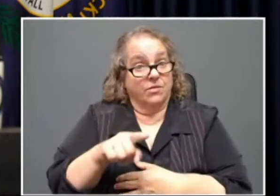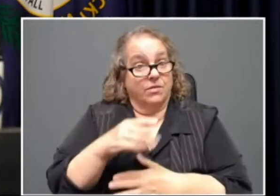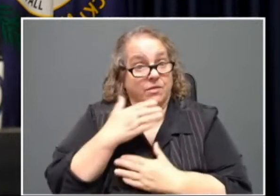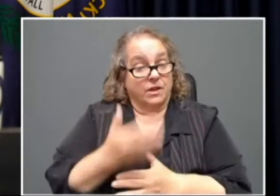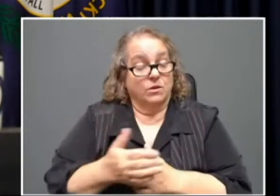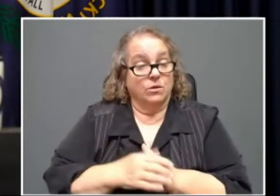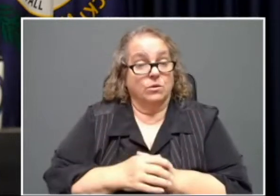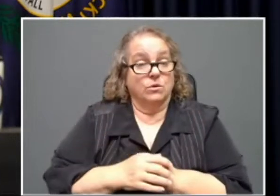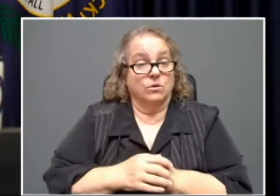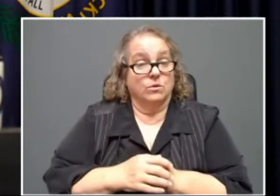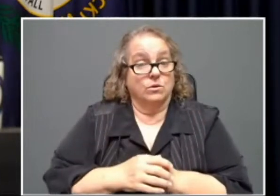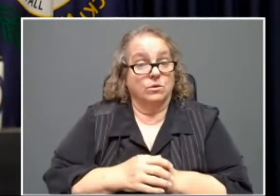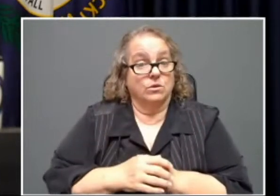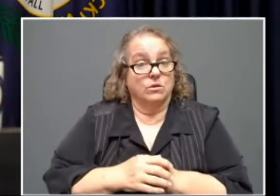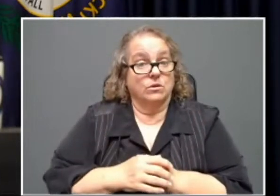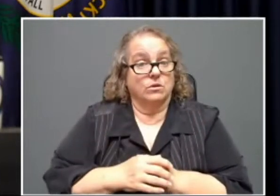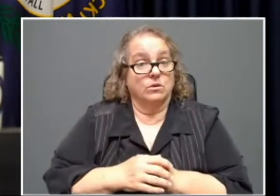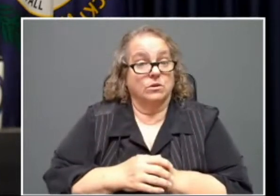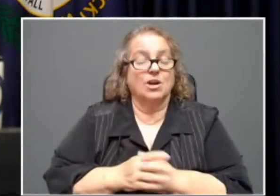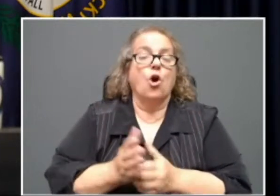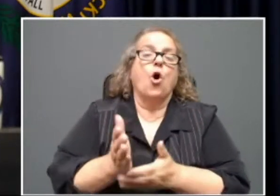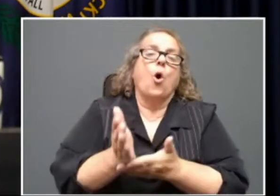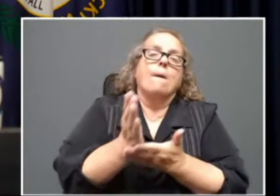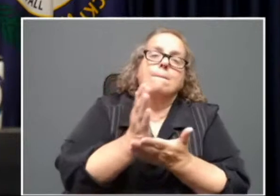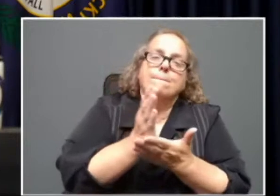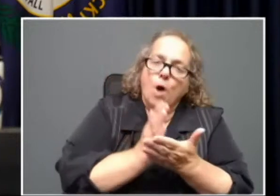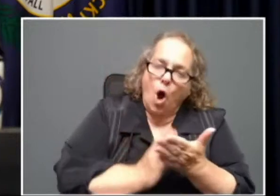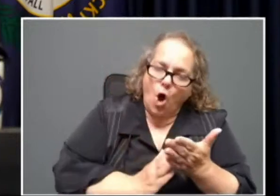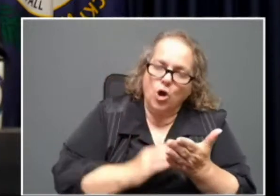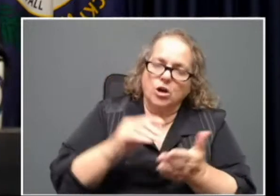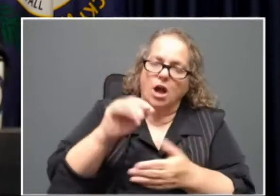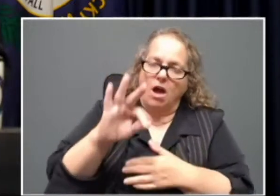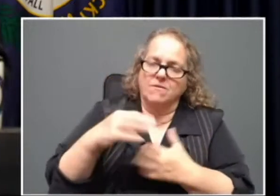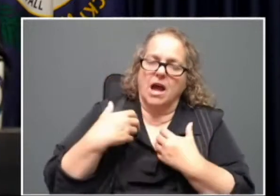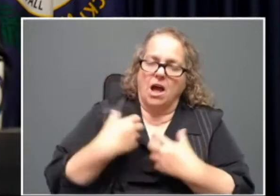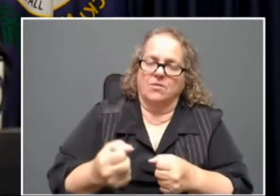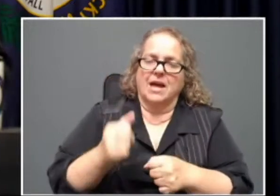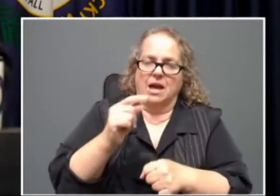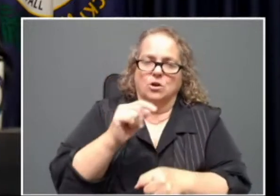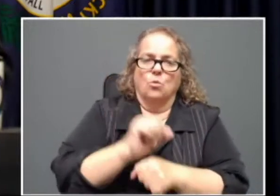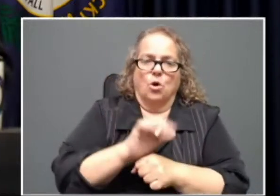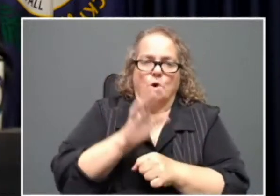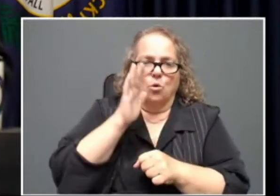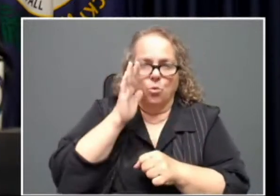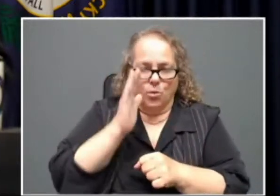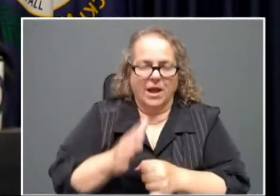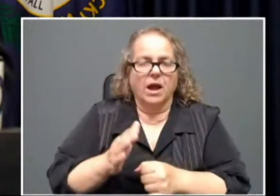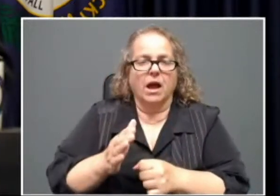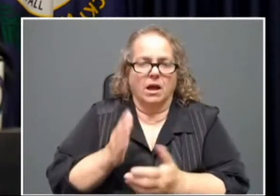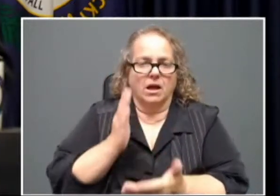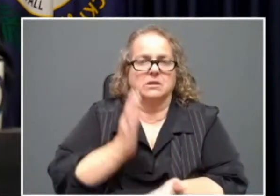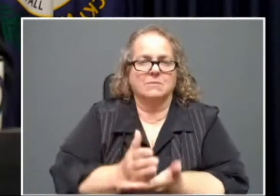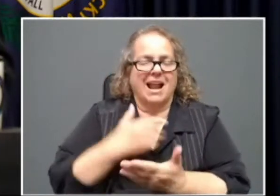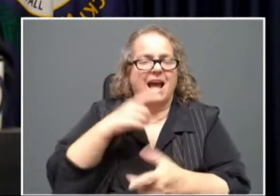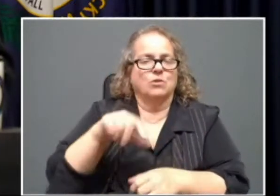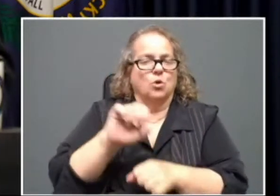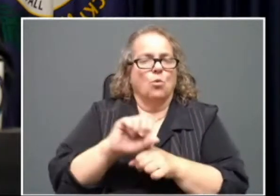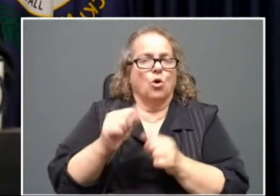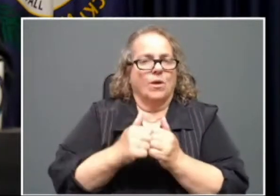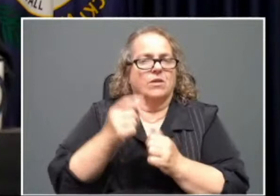So certainly parts of it. That's one, though, I'm going to have to work with Dr. Stack on. I don't think we have